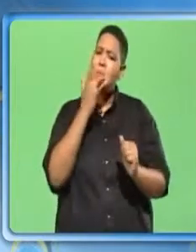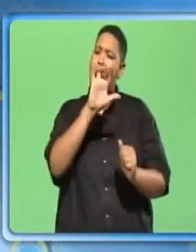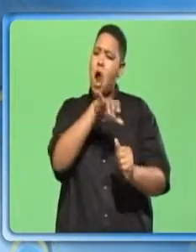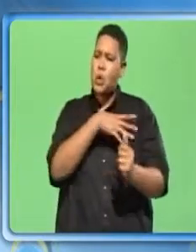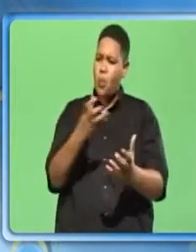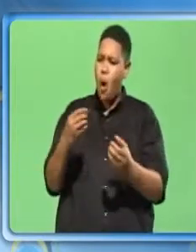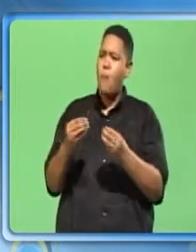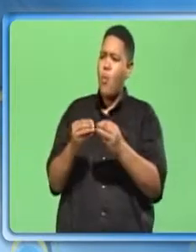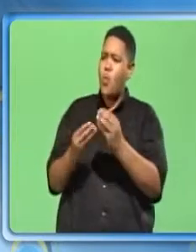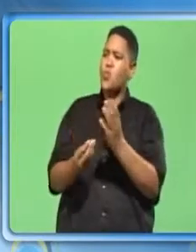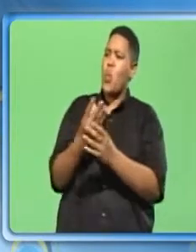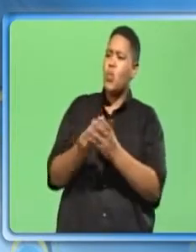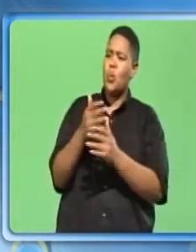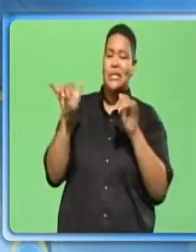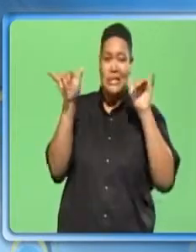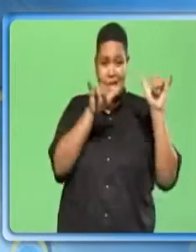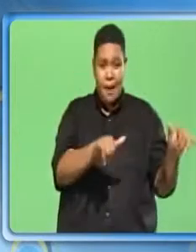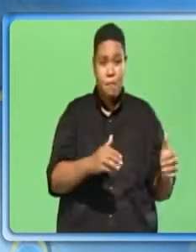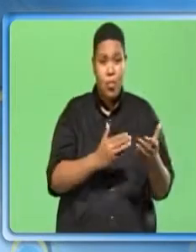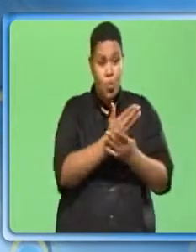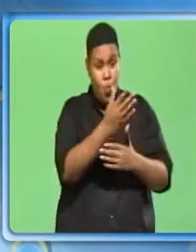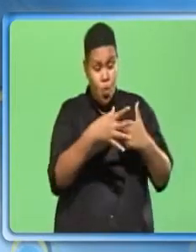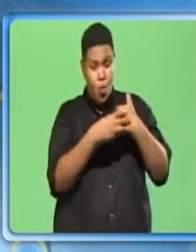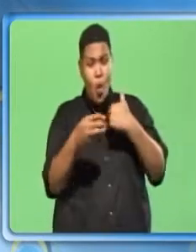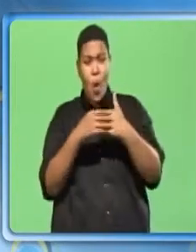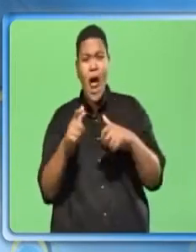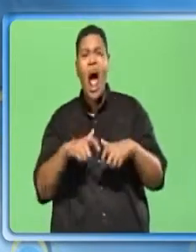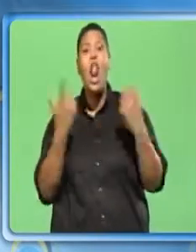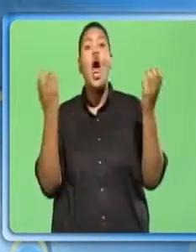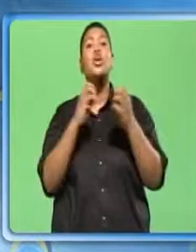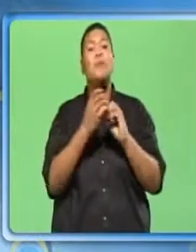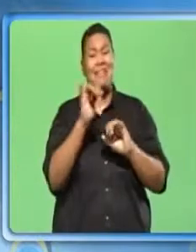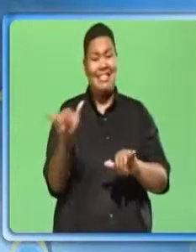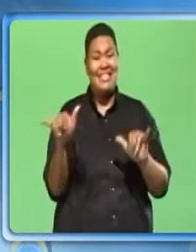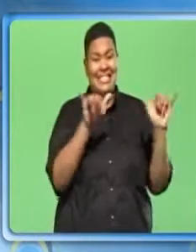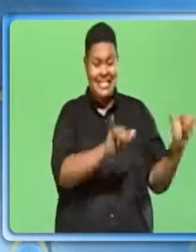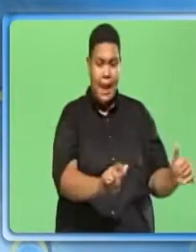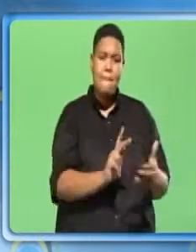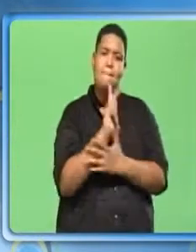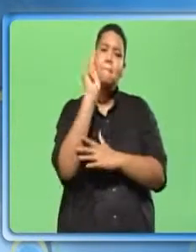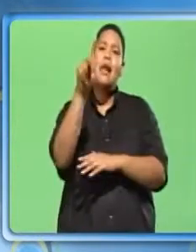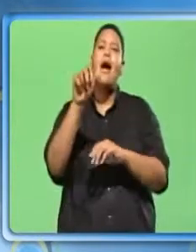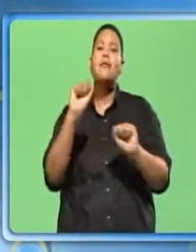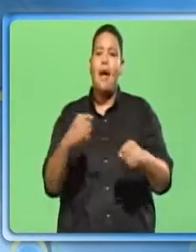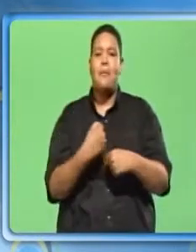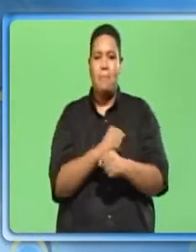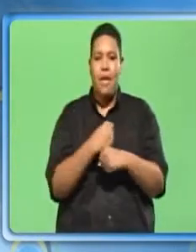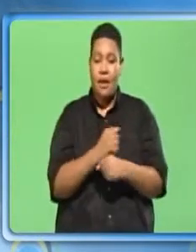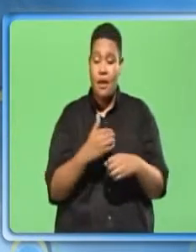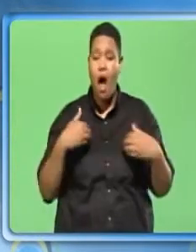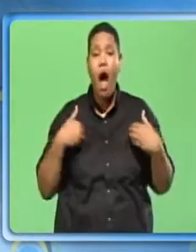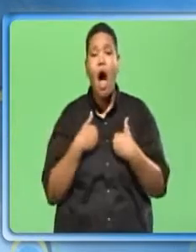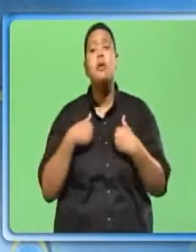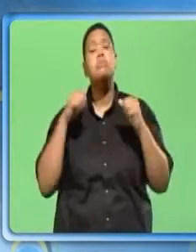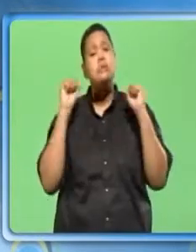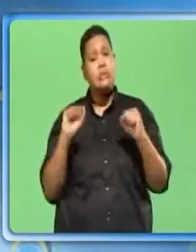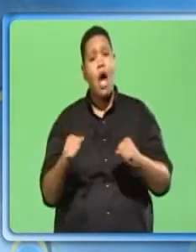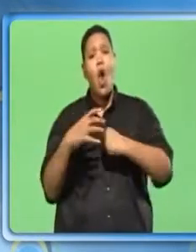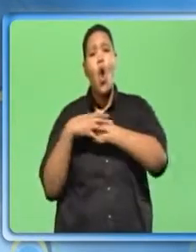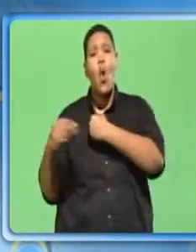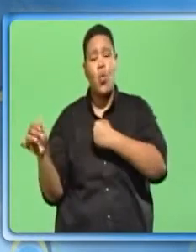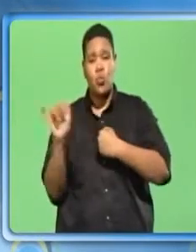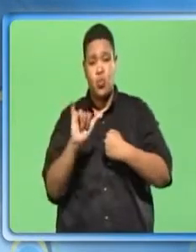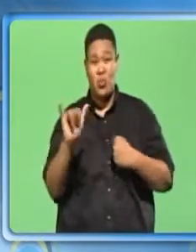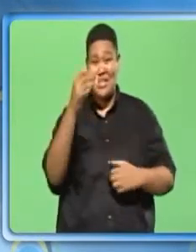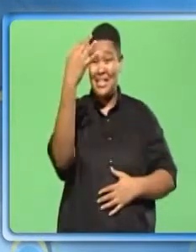characteristics. Through cloning, a large number of that same plant can be made. Animals are also cloned.